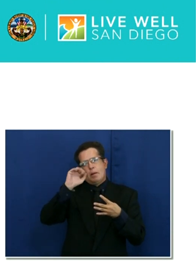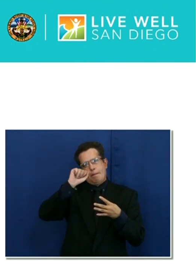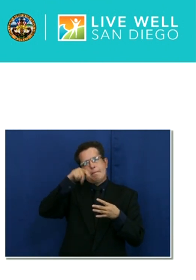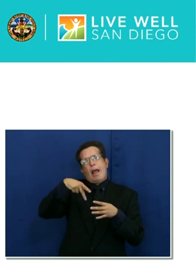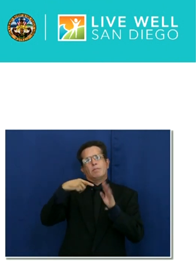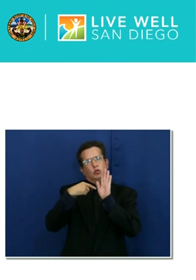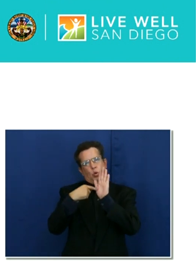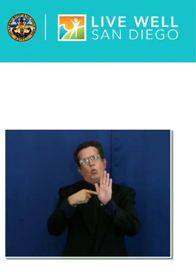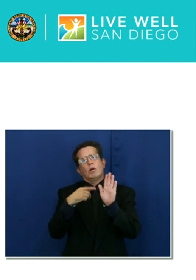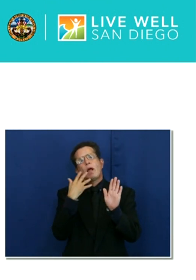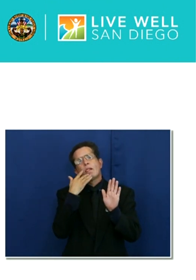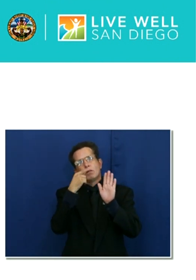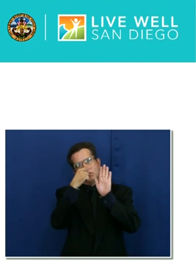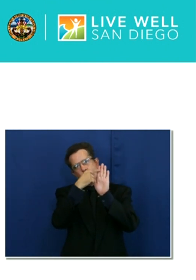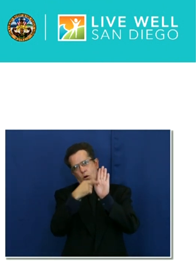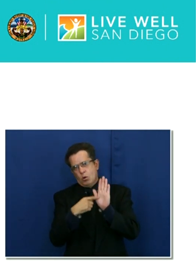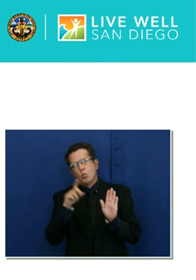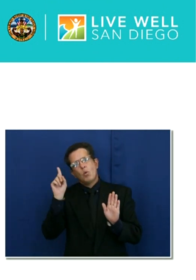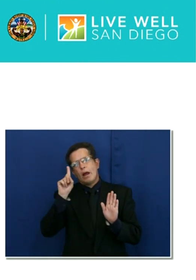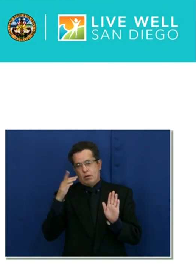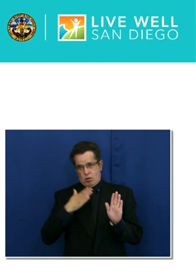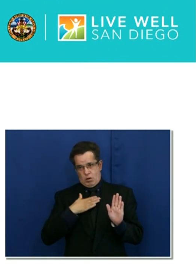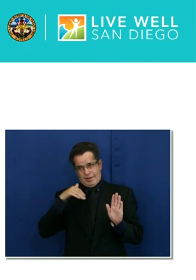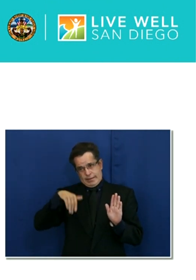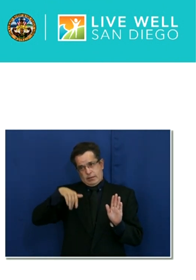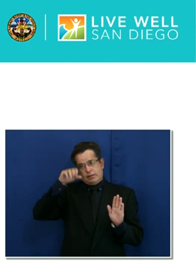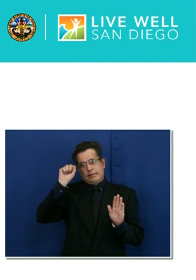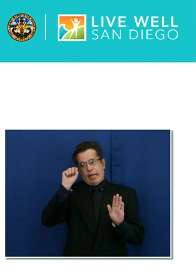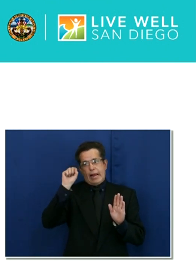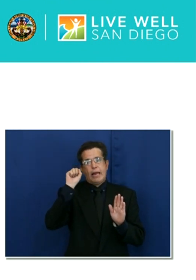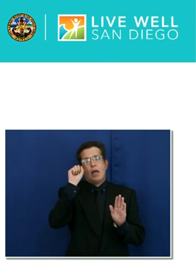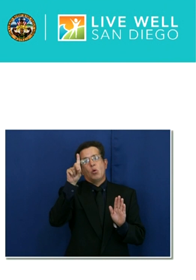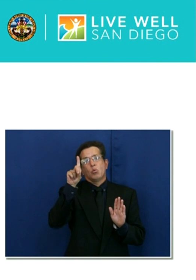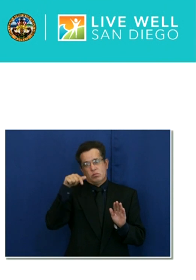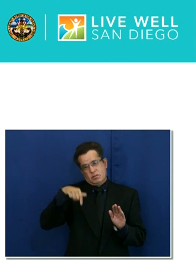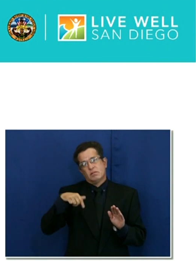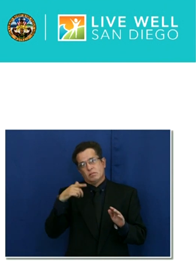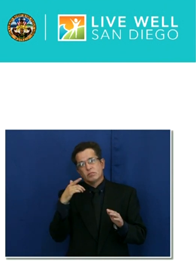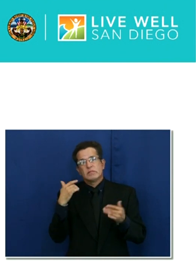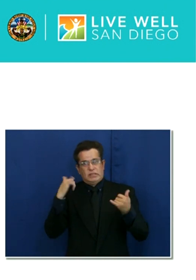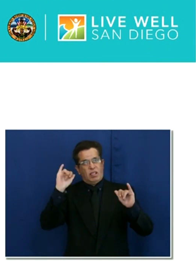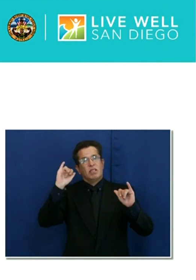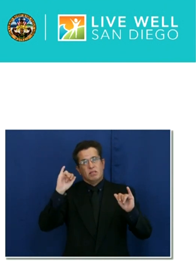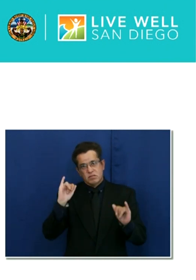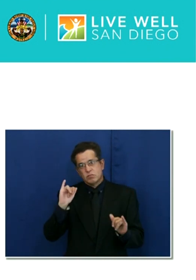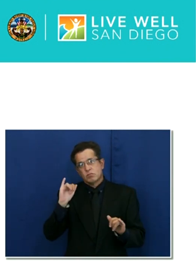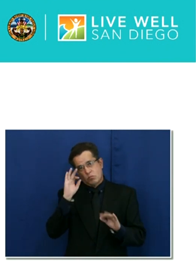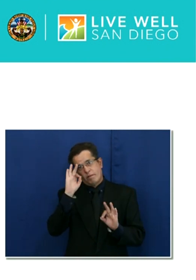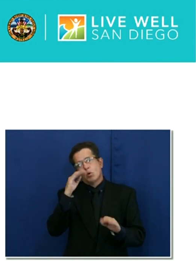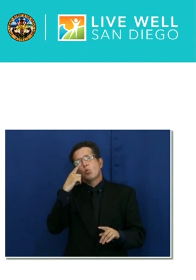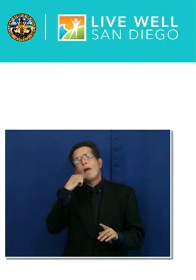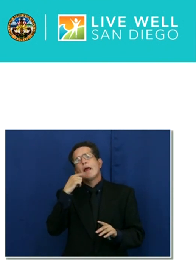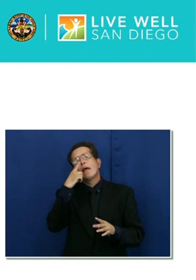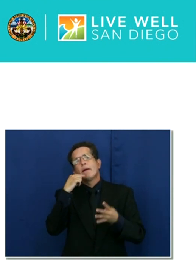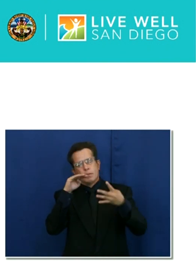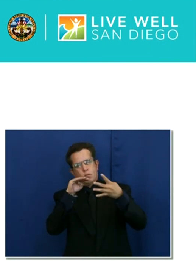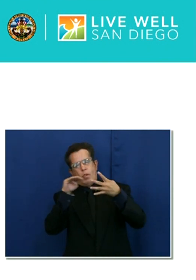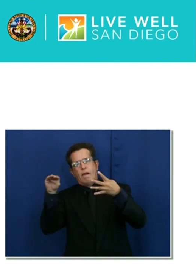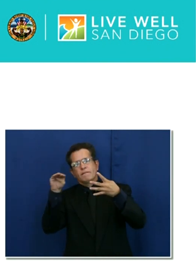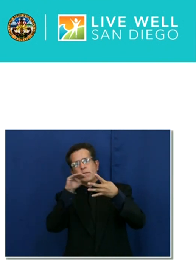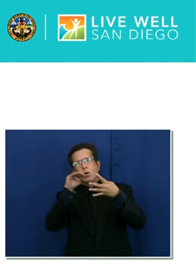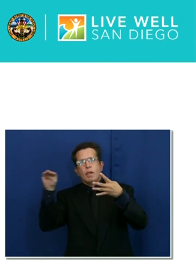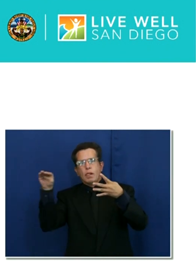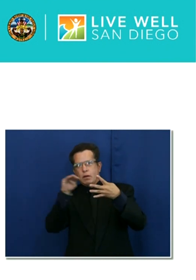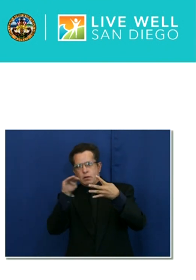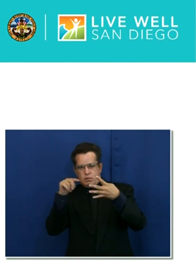I just stated that San Diego is still and remains is in the red tier. So